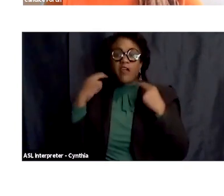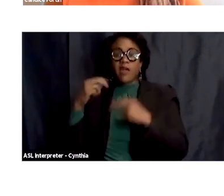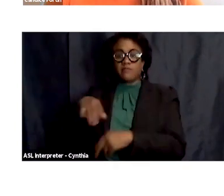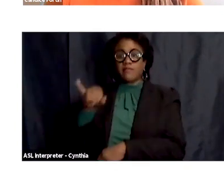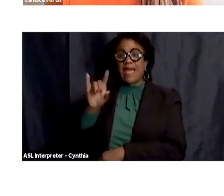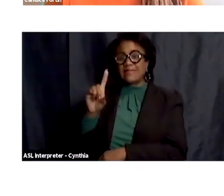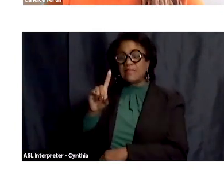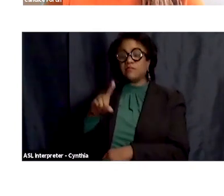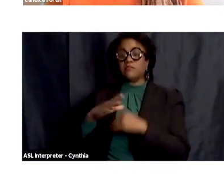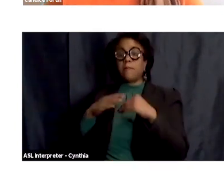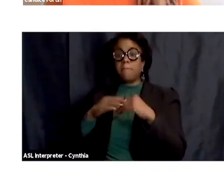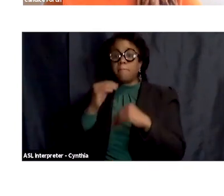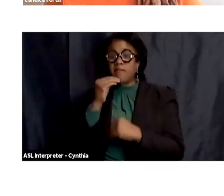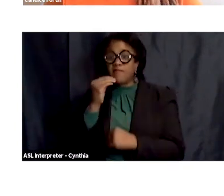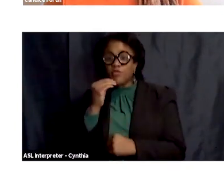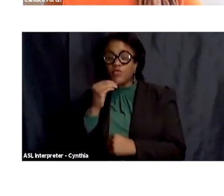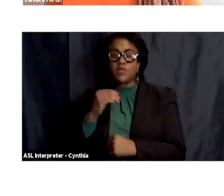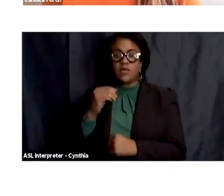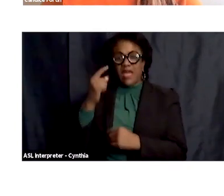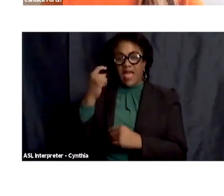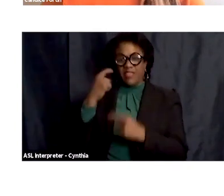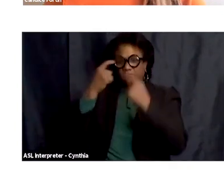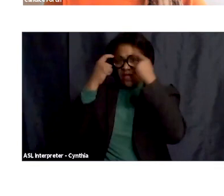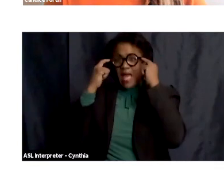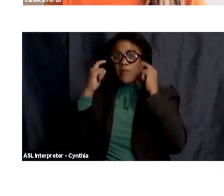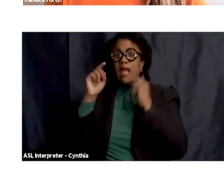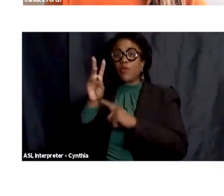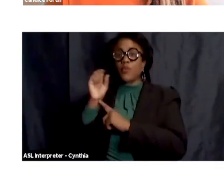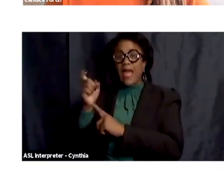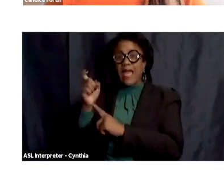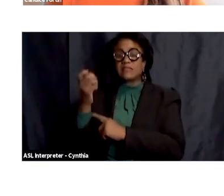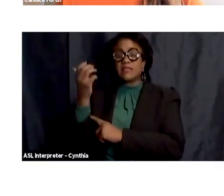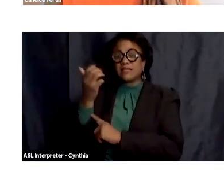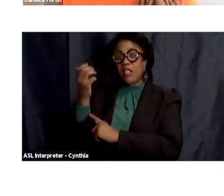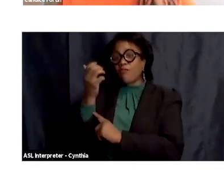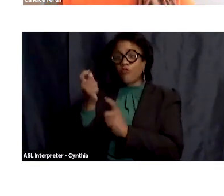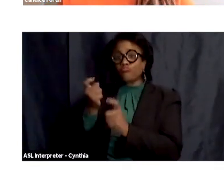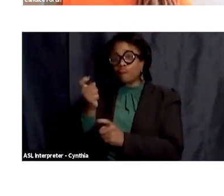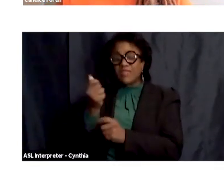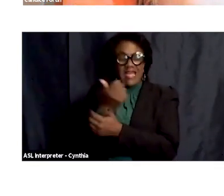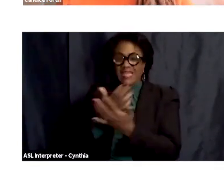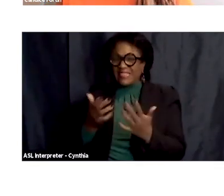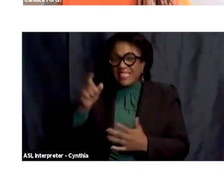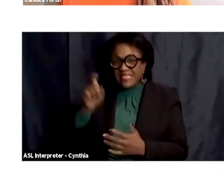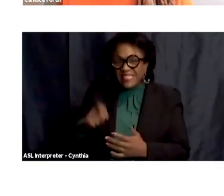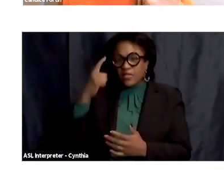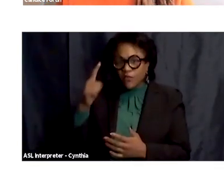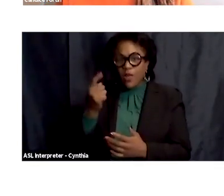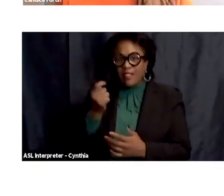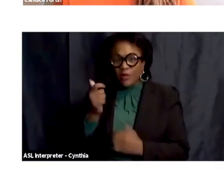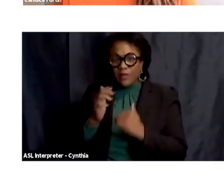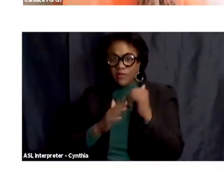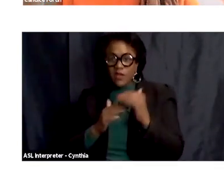pet food. I think we did eyebrow waxing, cell phones, anything that they needed to provide a bit of comfort